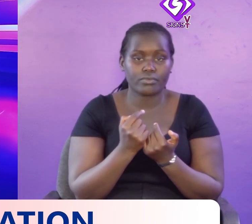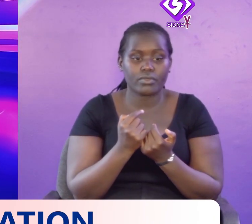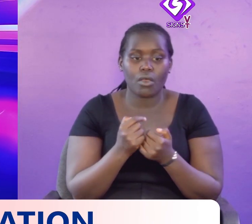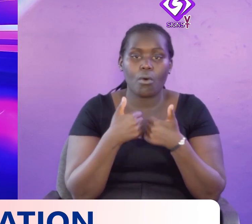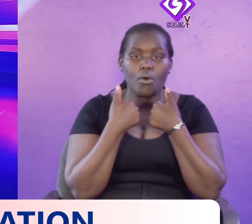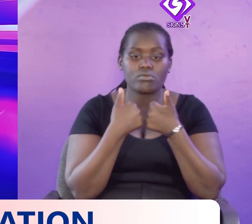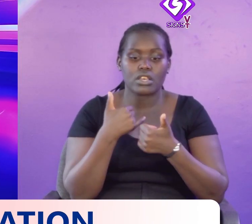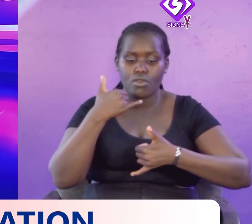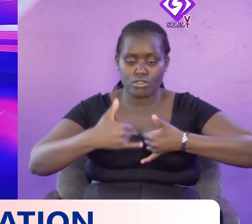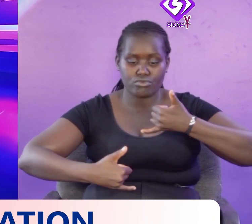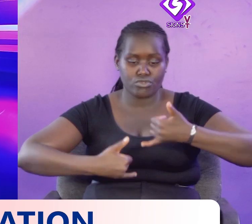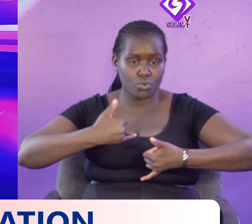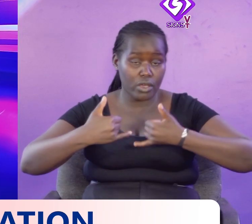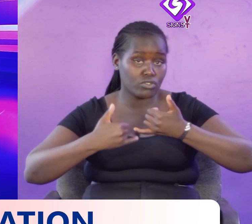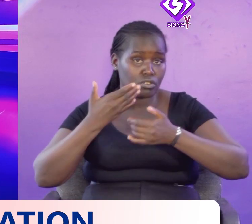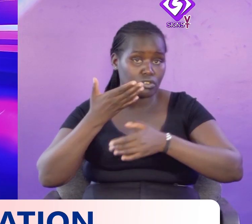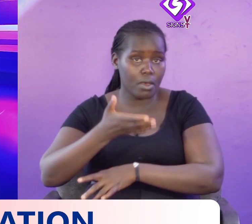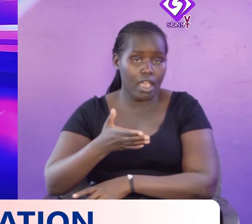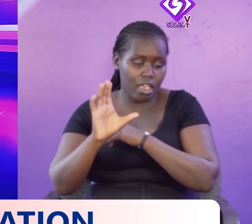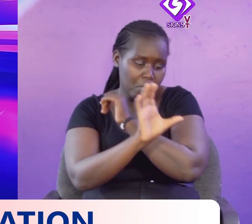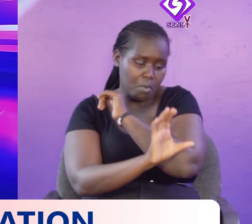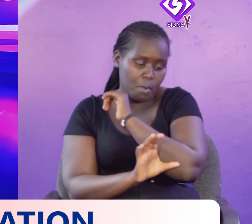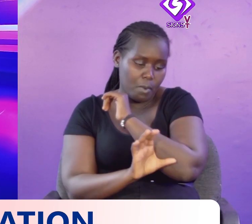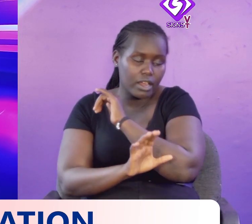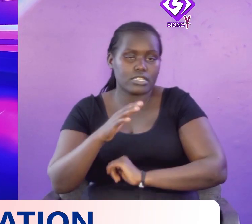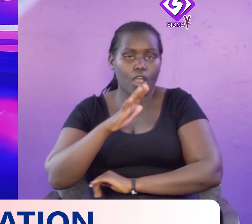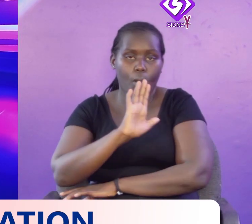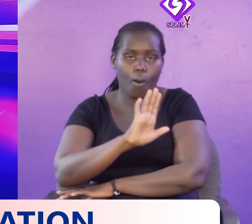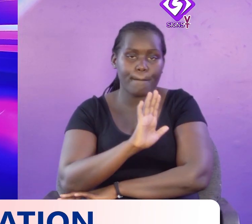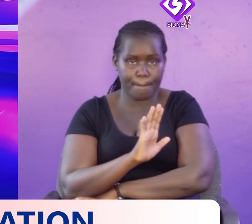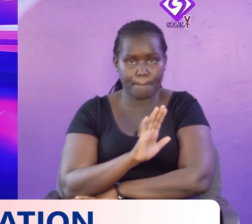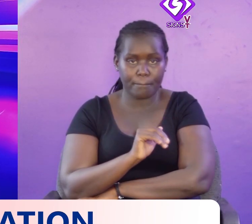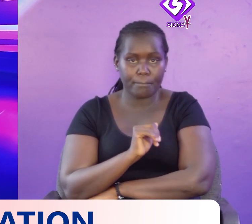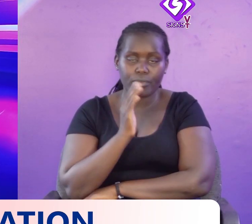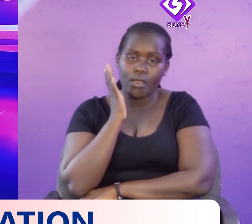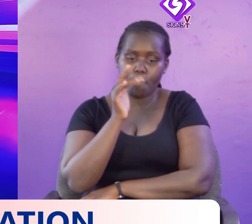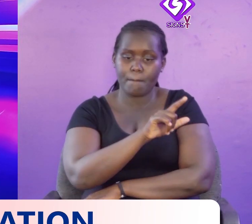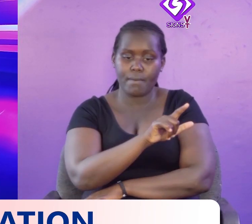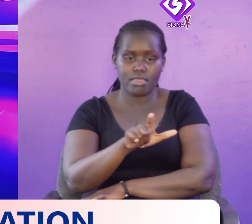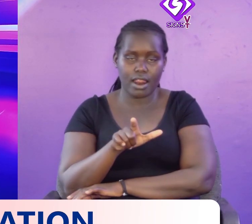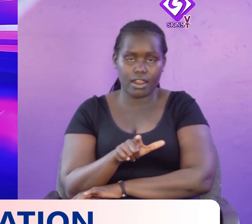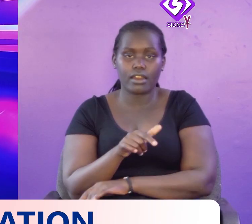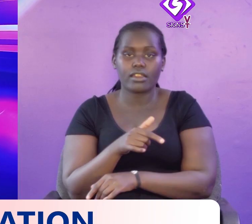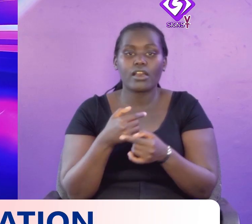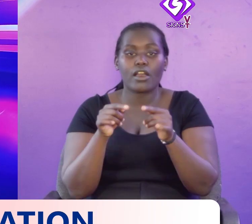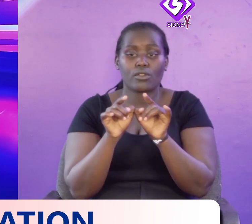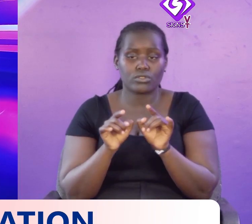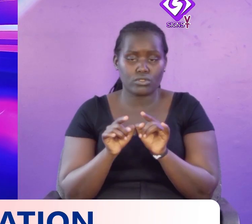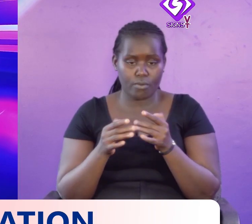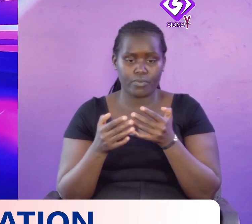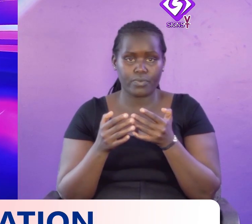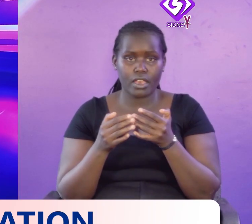to enjoy just being in your country, your motherland. And then the sons that they